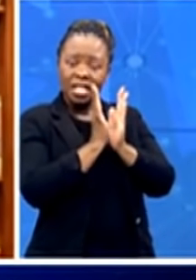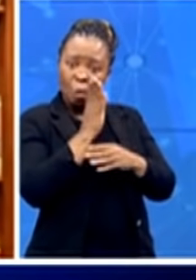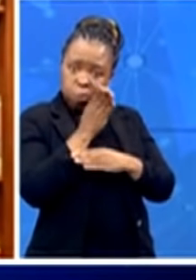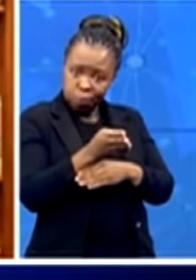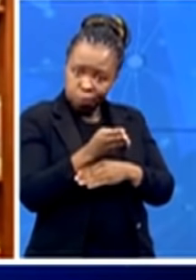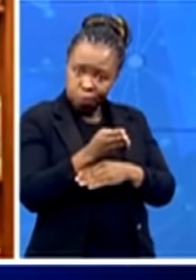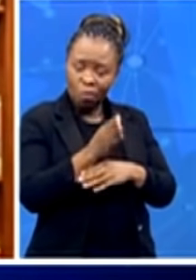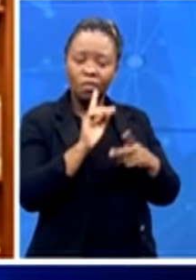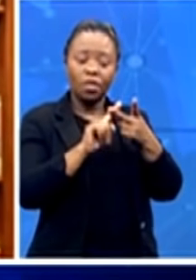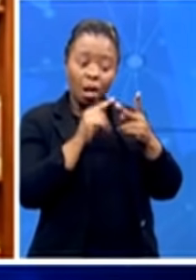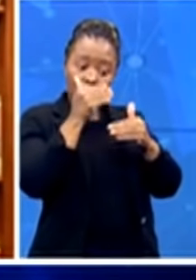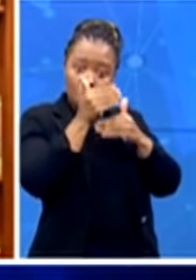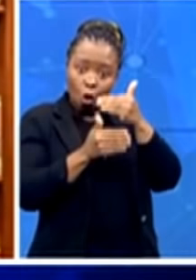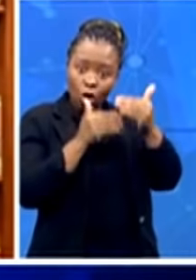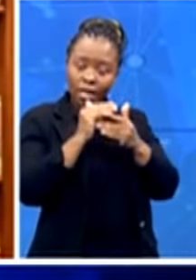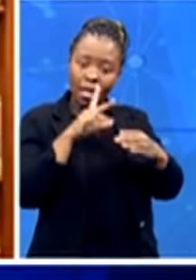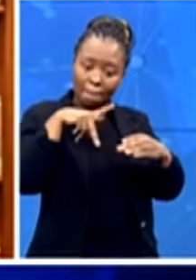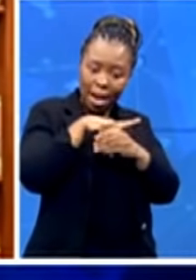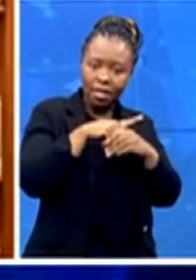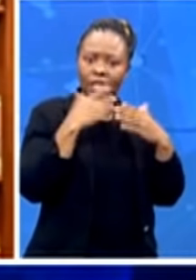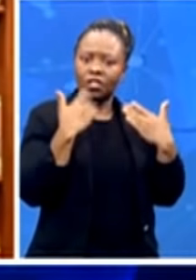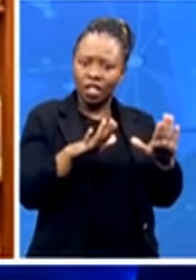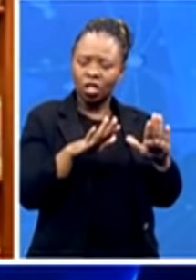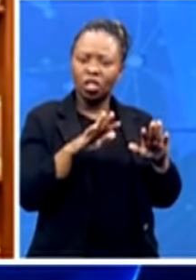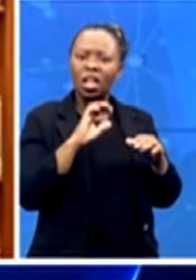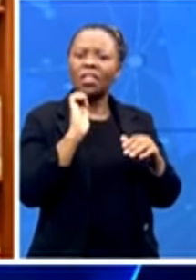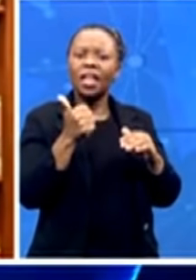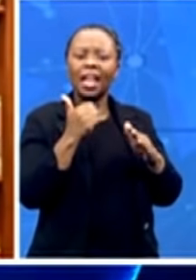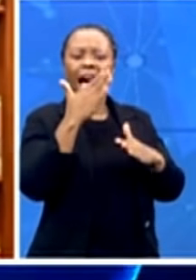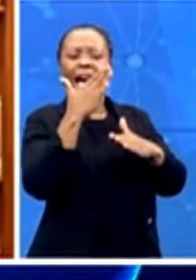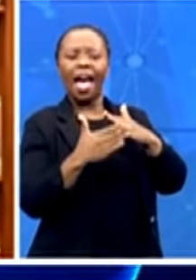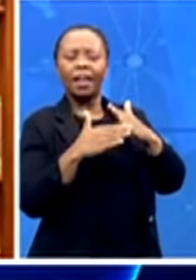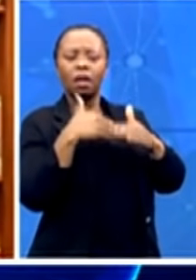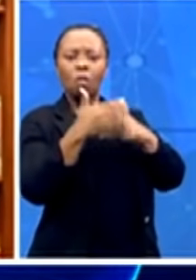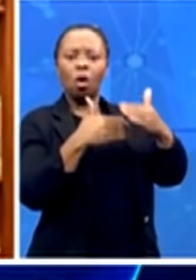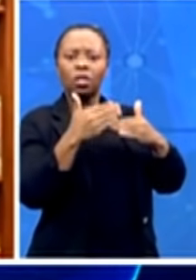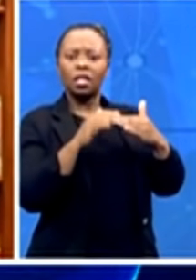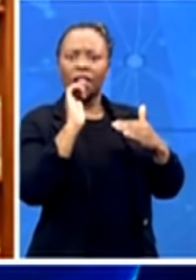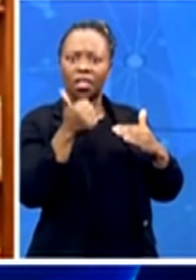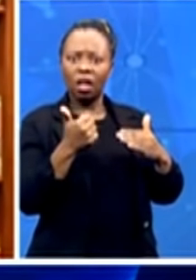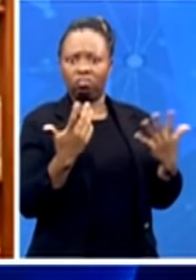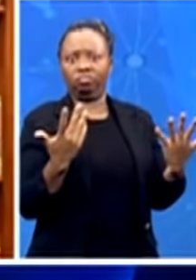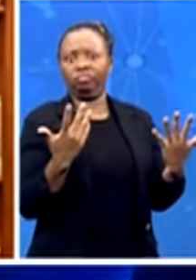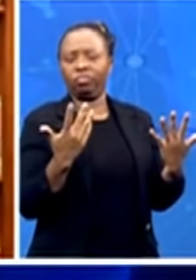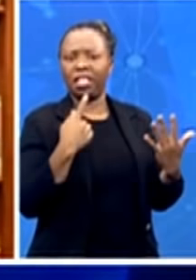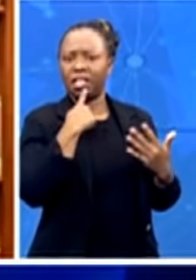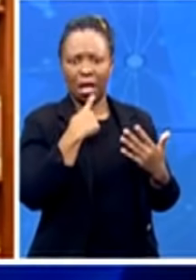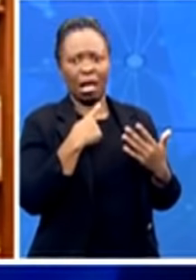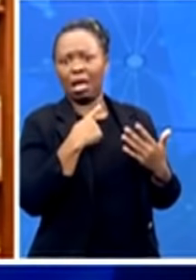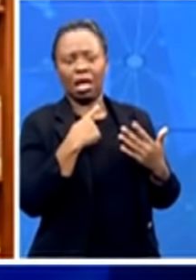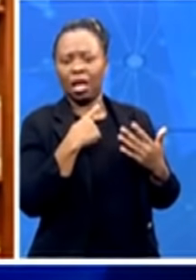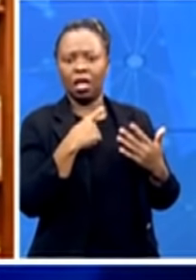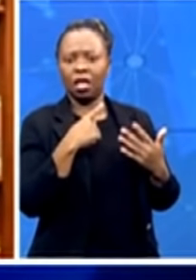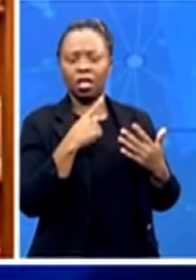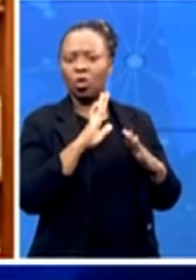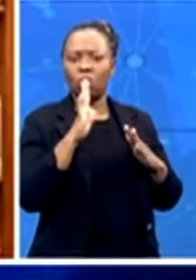the end of the process, when you are subjected to that process, then object to the process having been implemented. And earlier this week we had, for the last 6 months, a